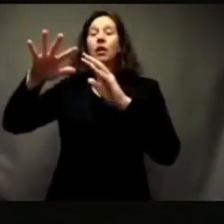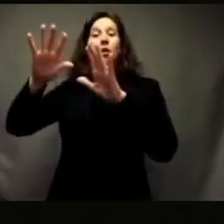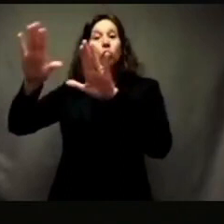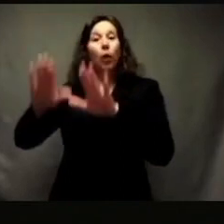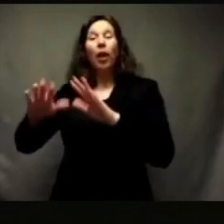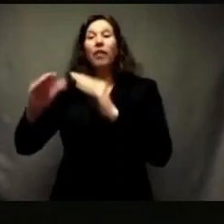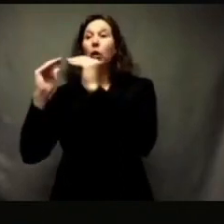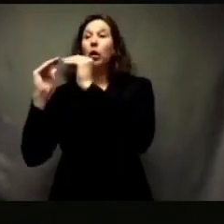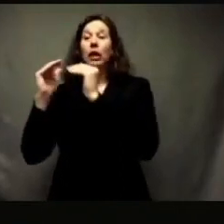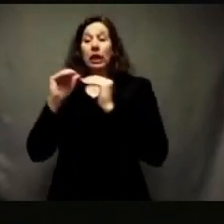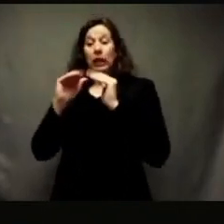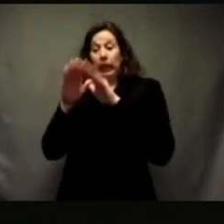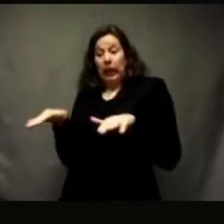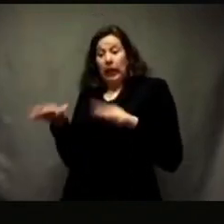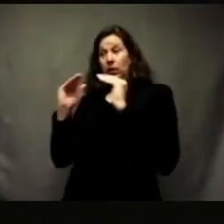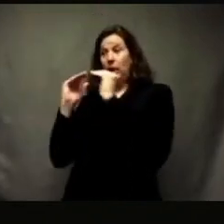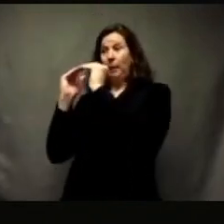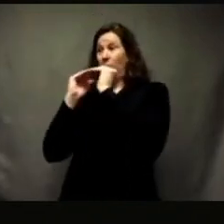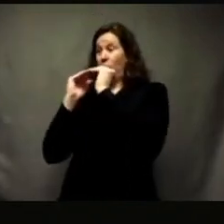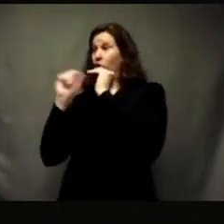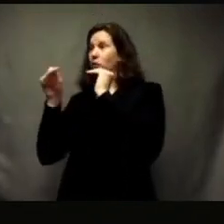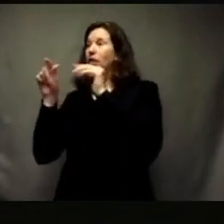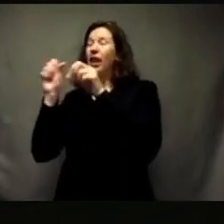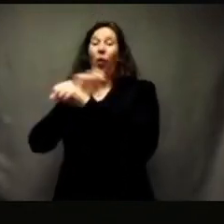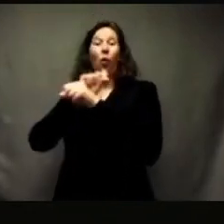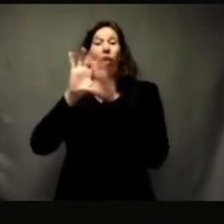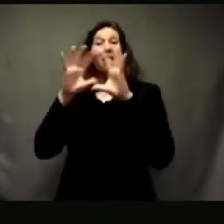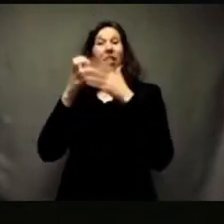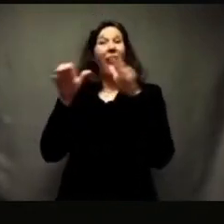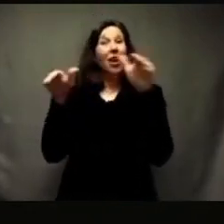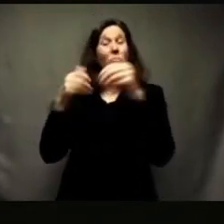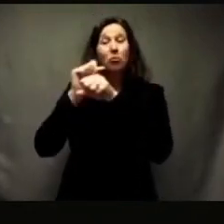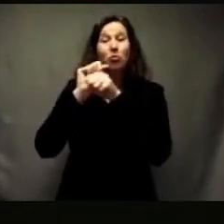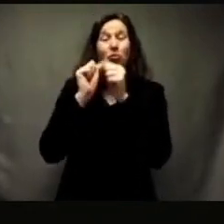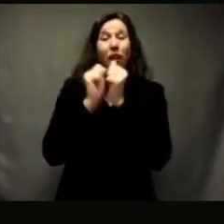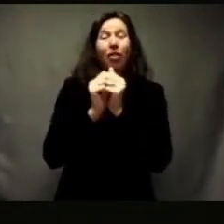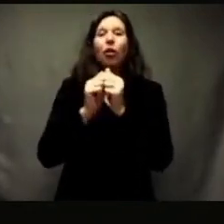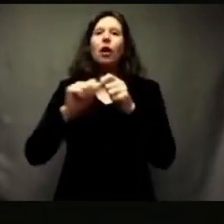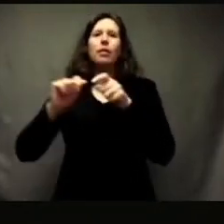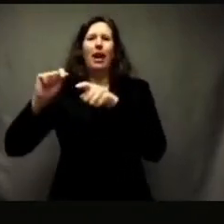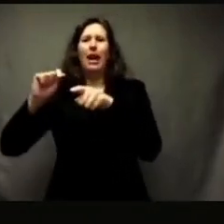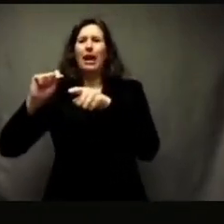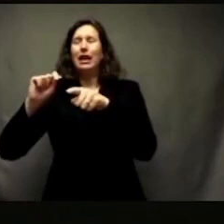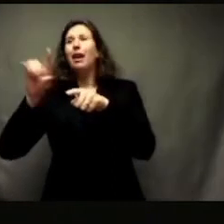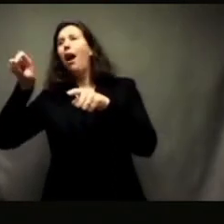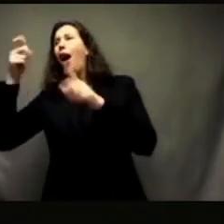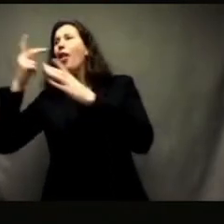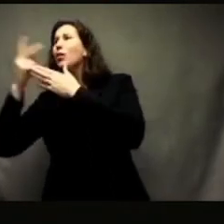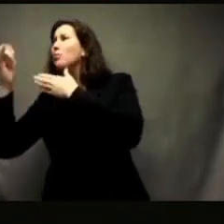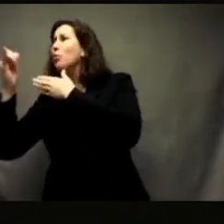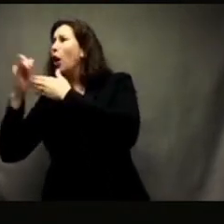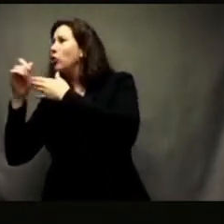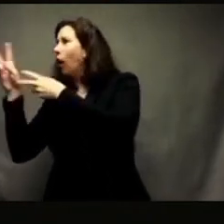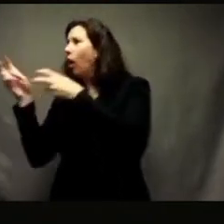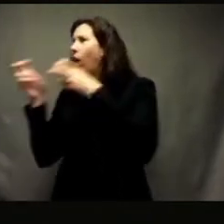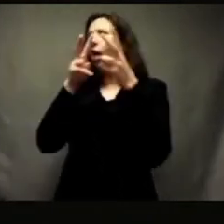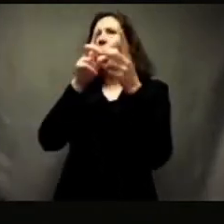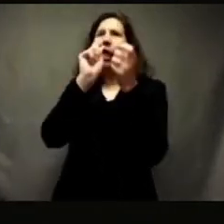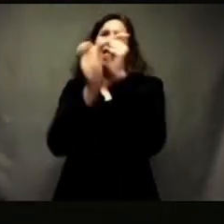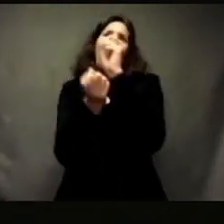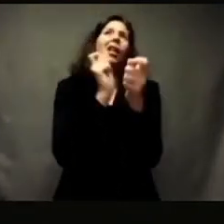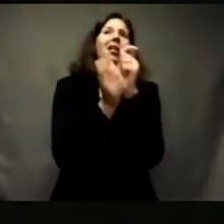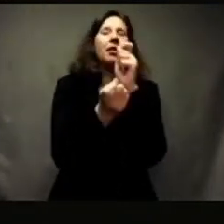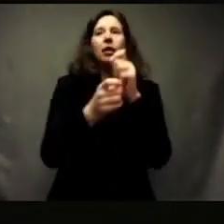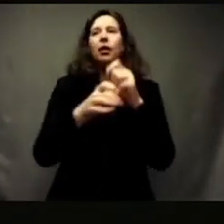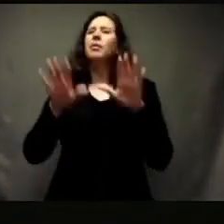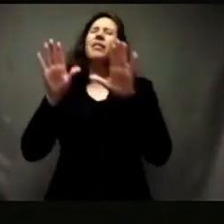with their peers or work together in classrooms. They can remix projects or remix other projects, and it's just a